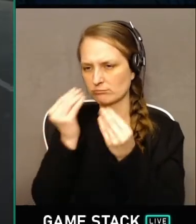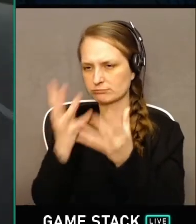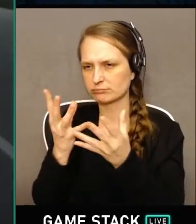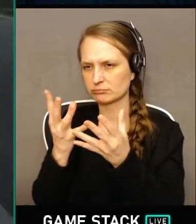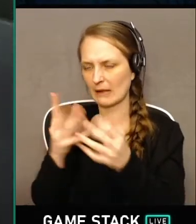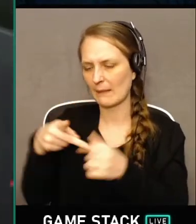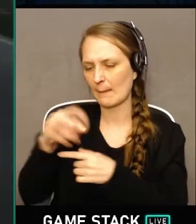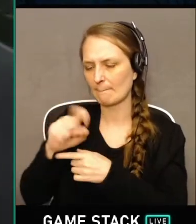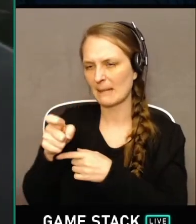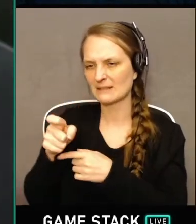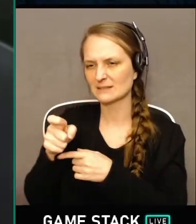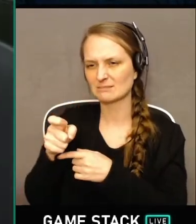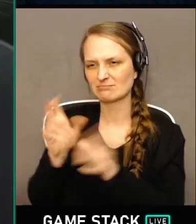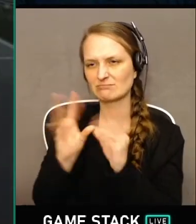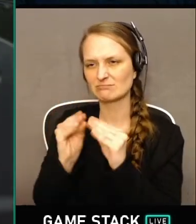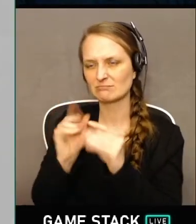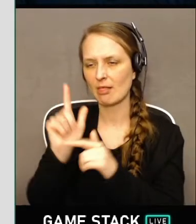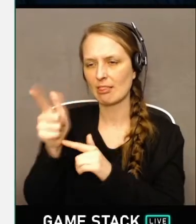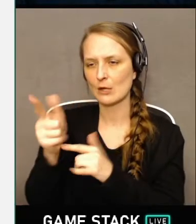later today.